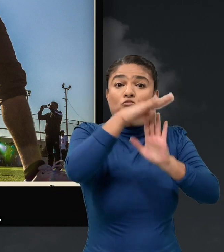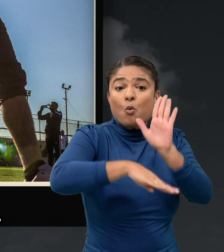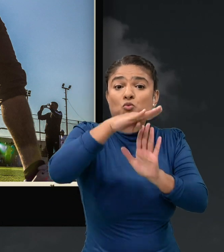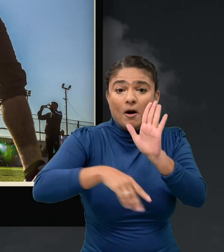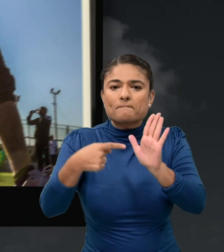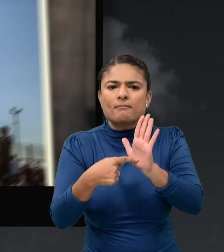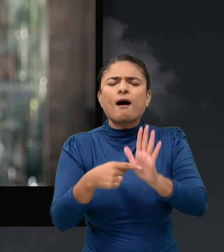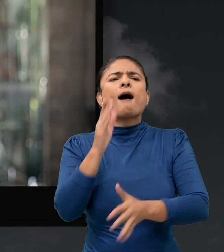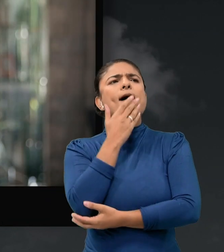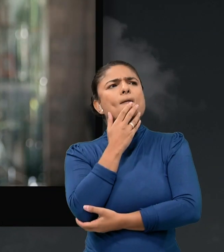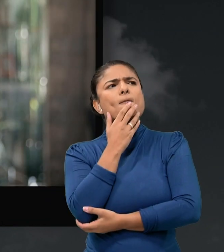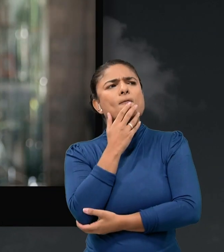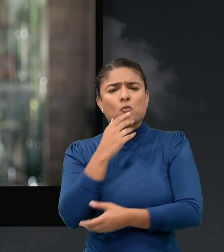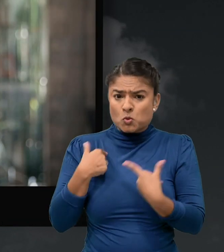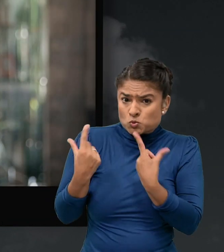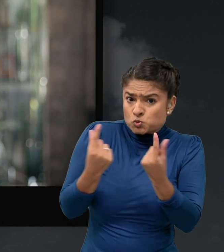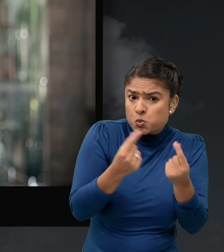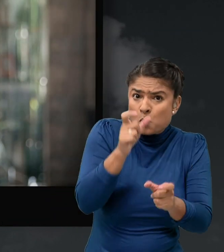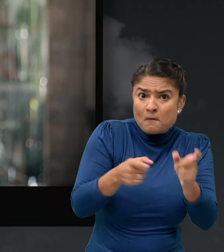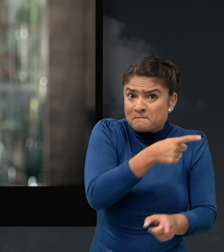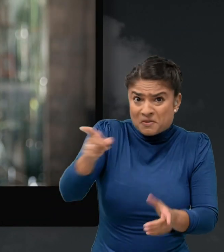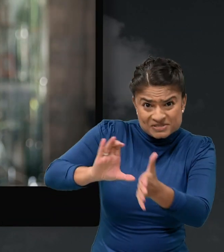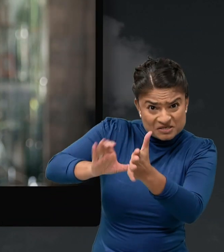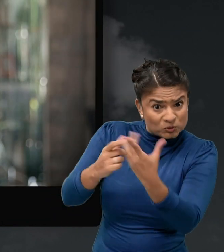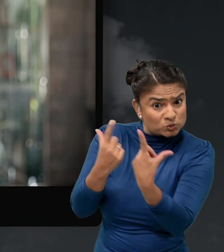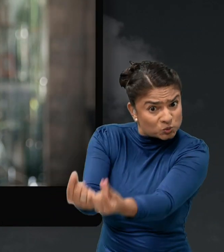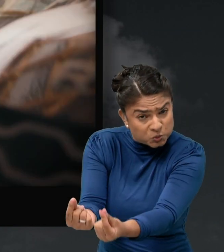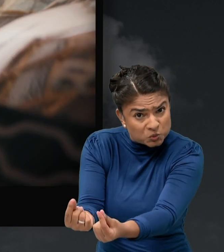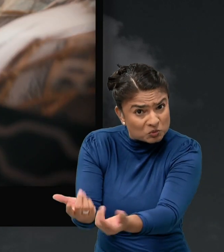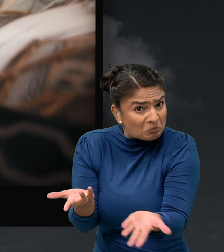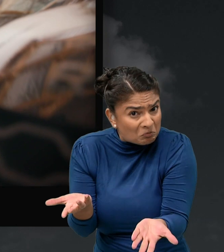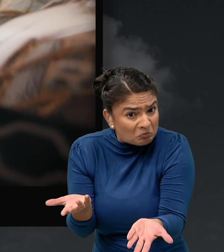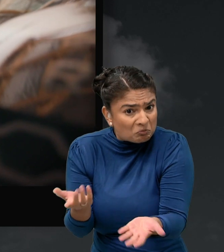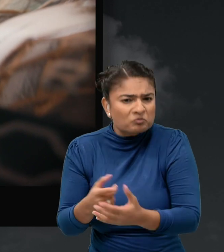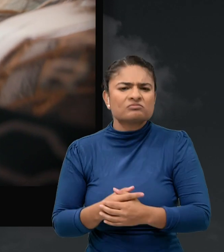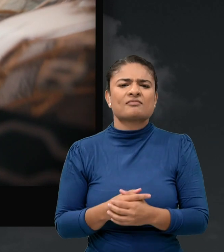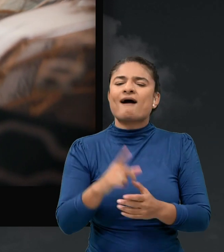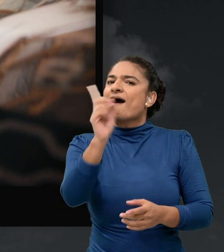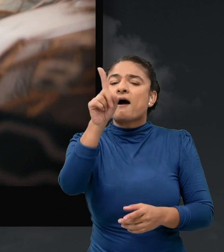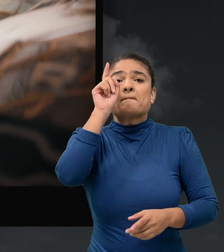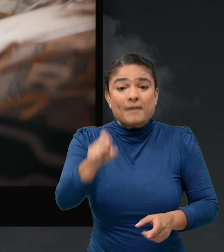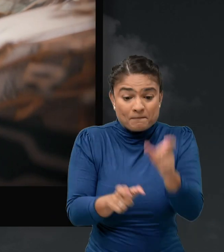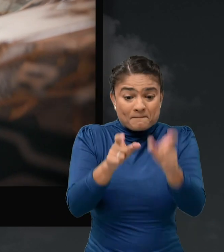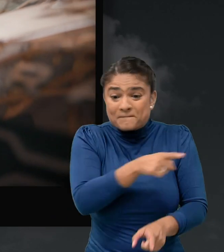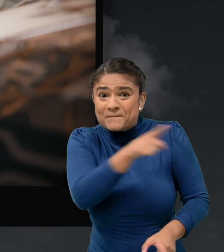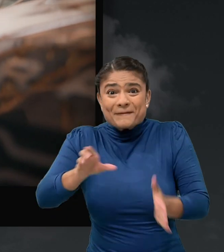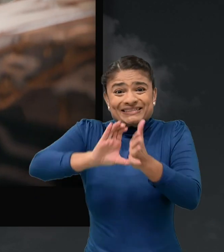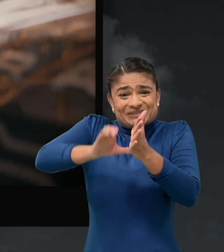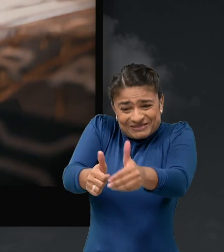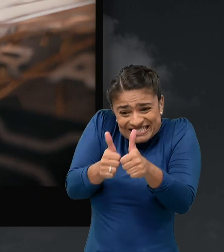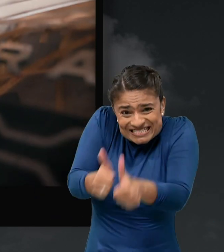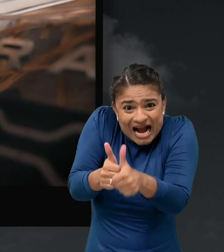later thinking, oh, by the way, we're doing this for disabled people. It was about disabled